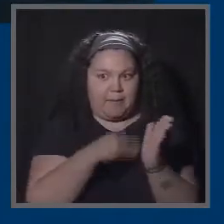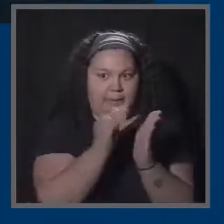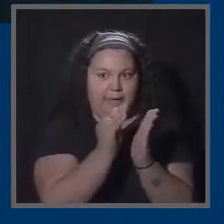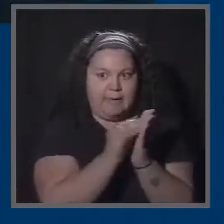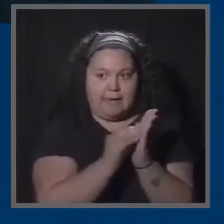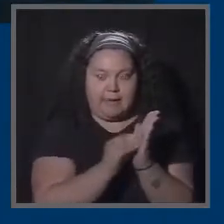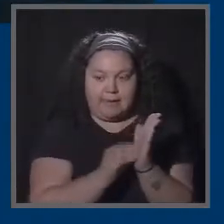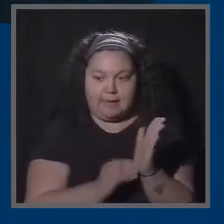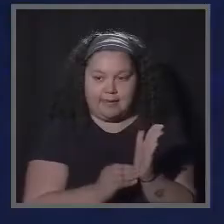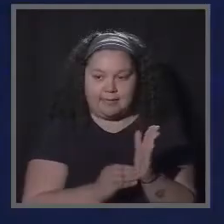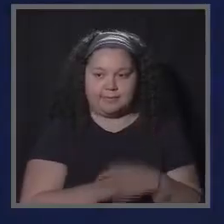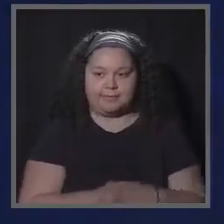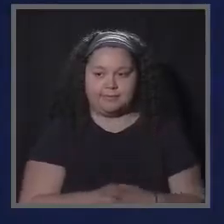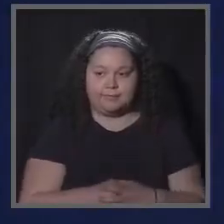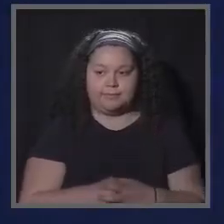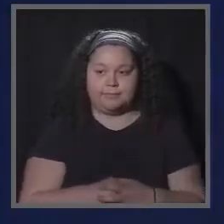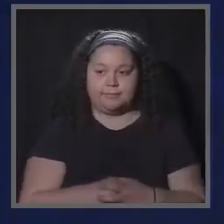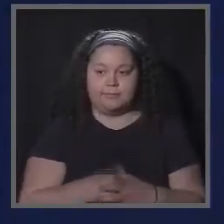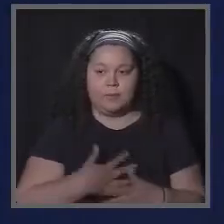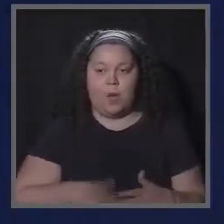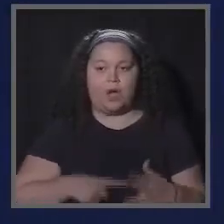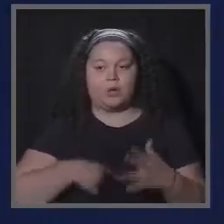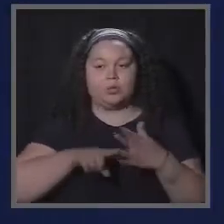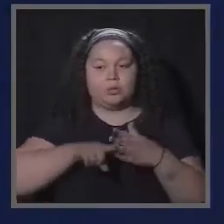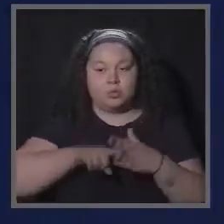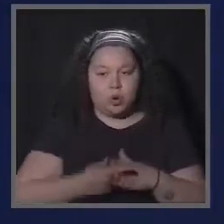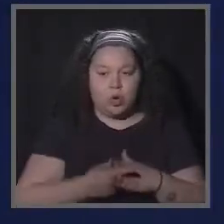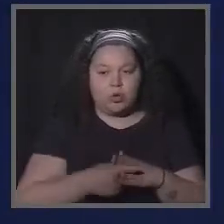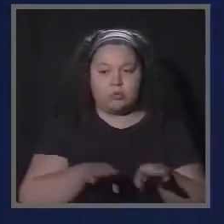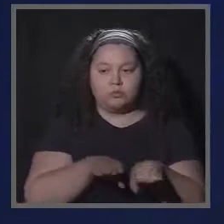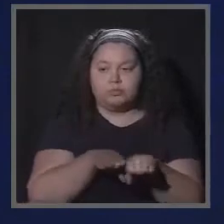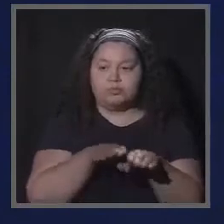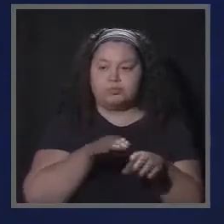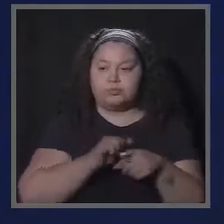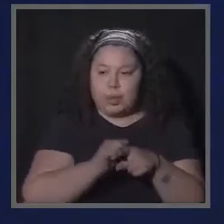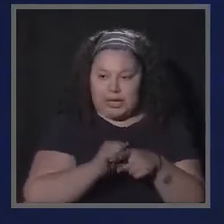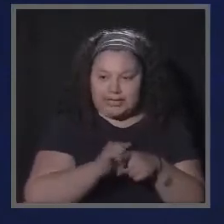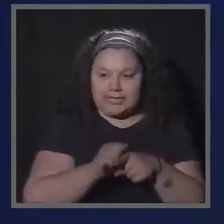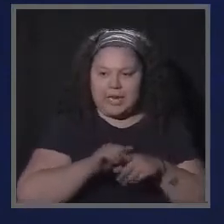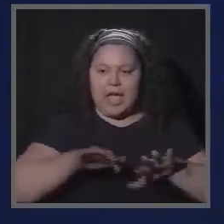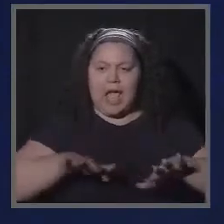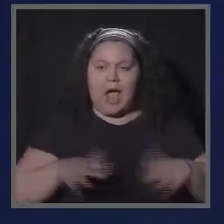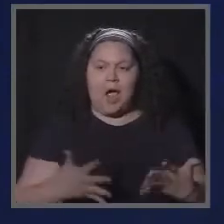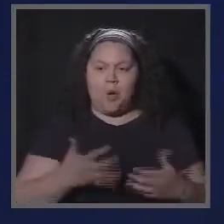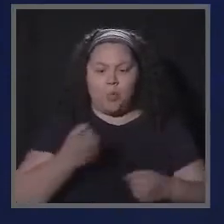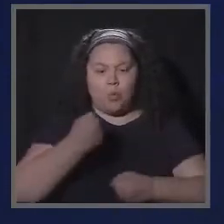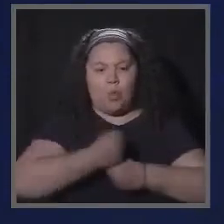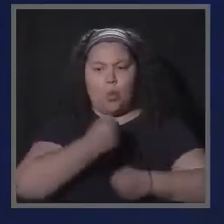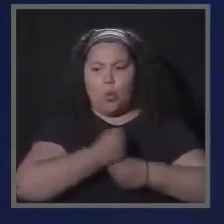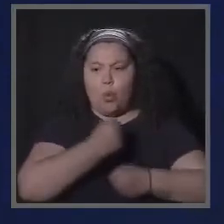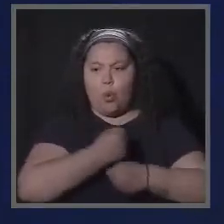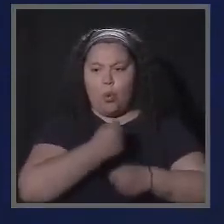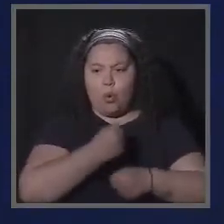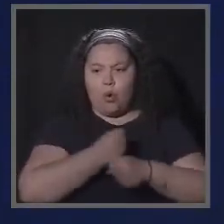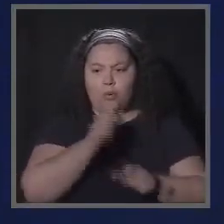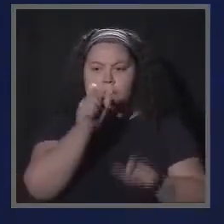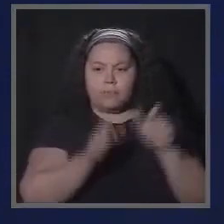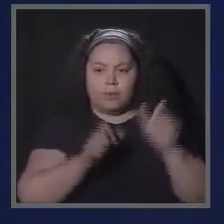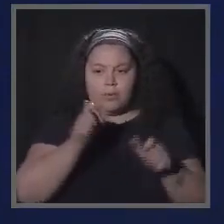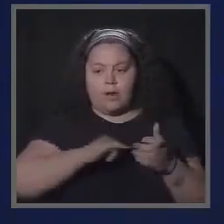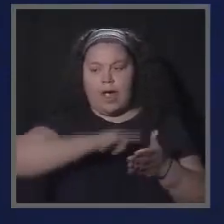I would like to start with Hugo, because you're a researcher, but you're also a practitioner, and you've worked on social and